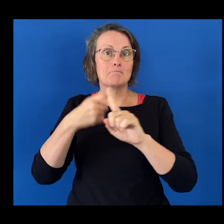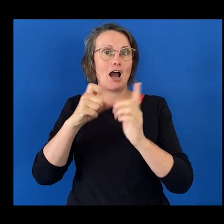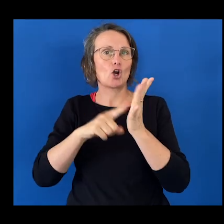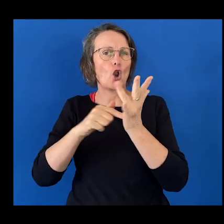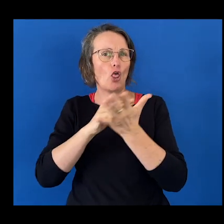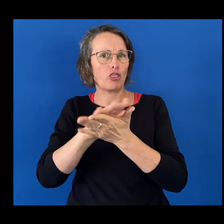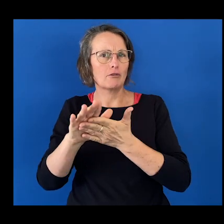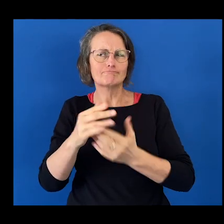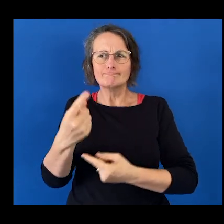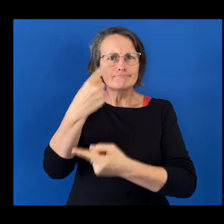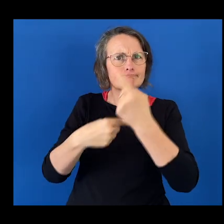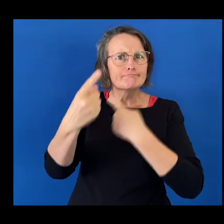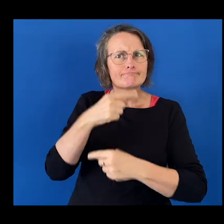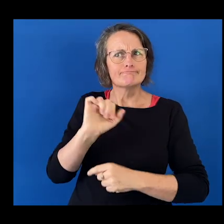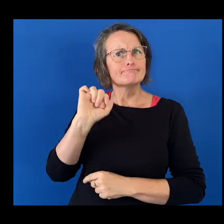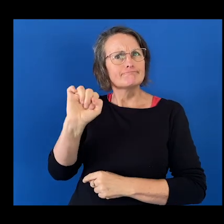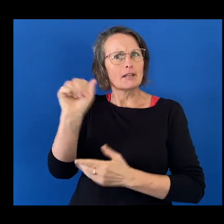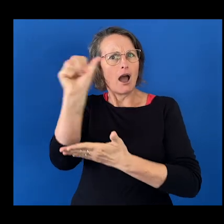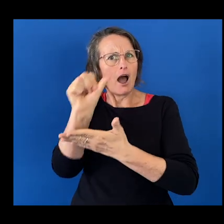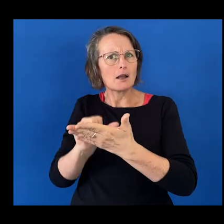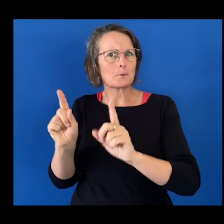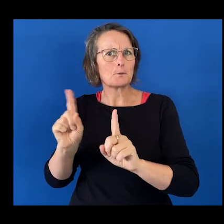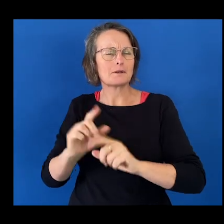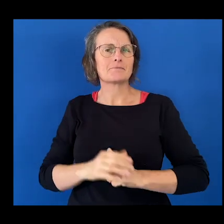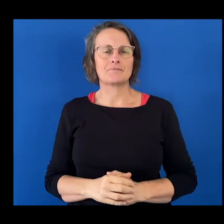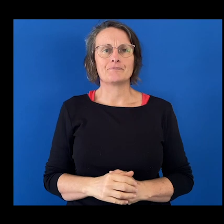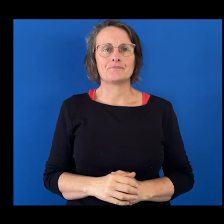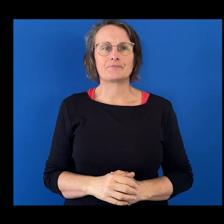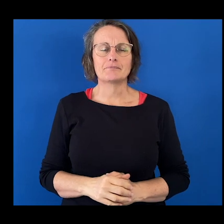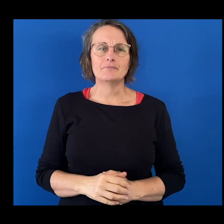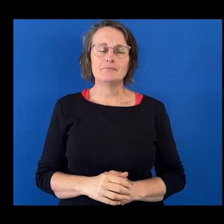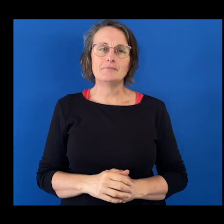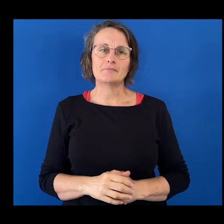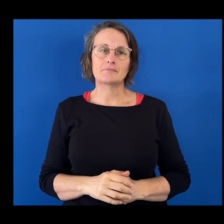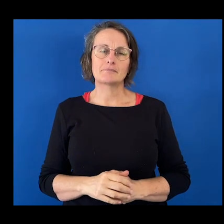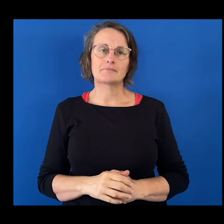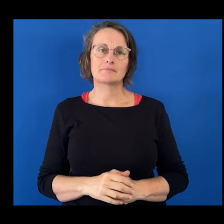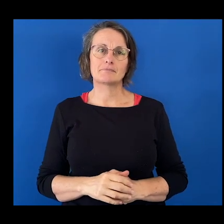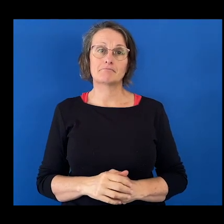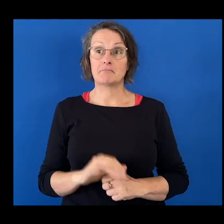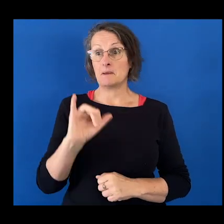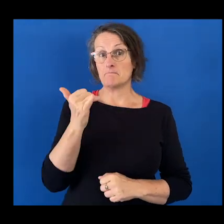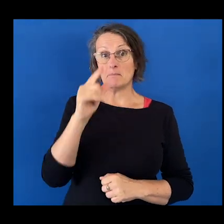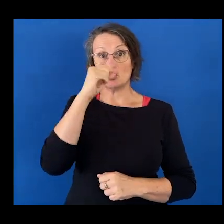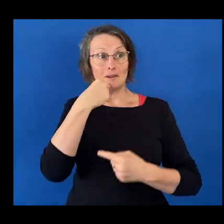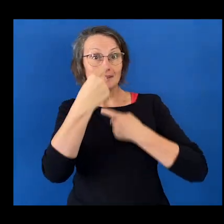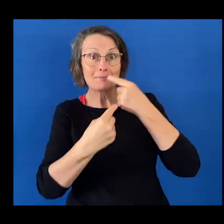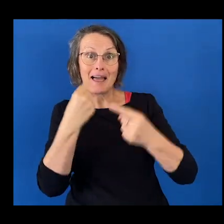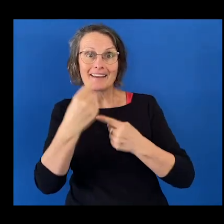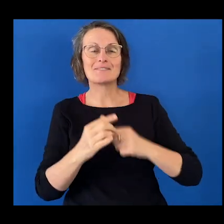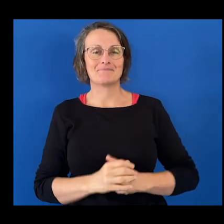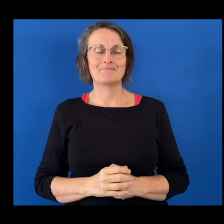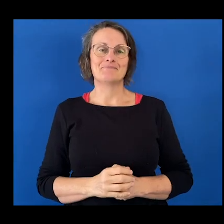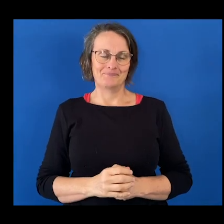cloth. Can you talk me through that particular work, the name of which you might share with the